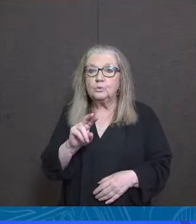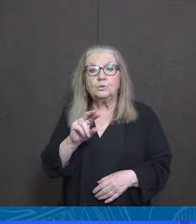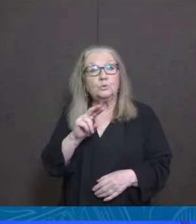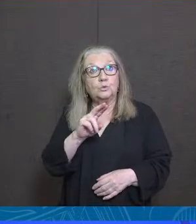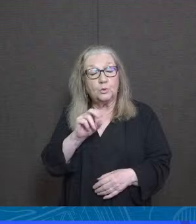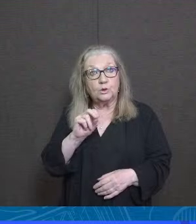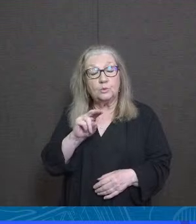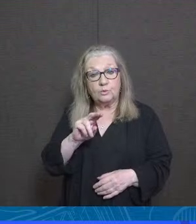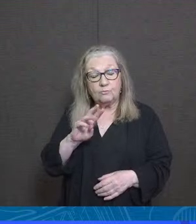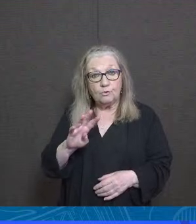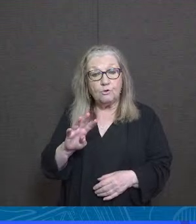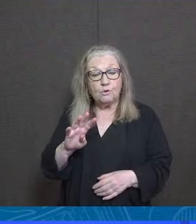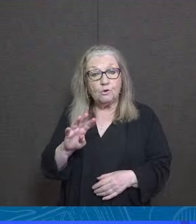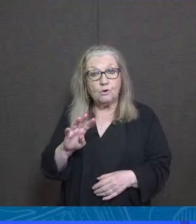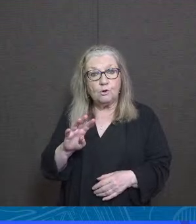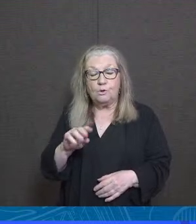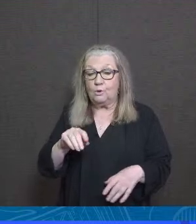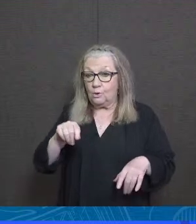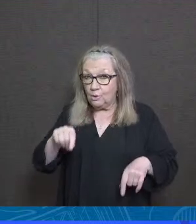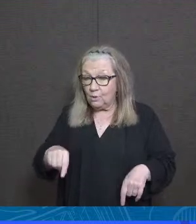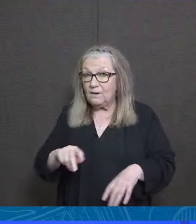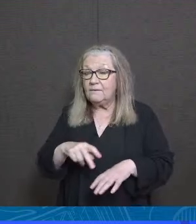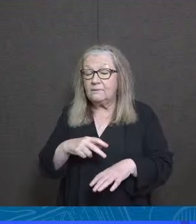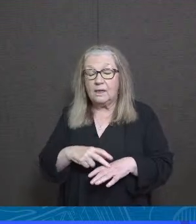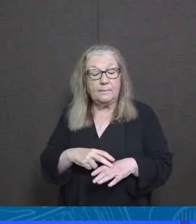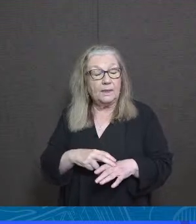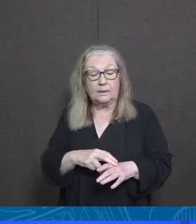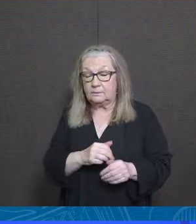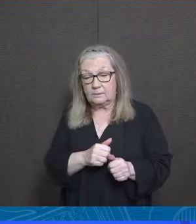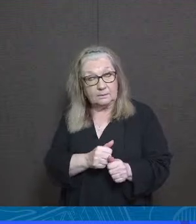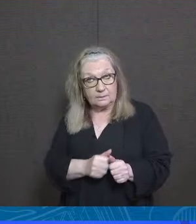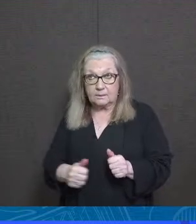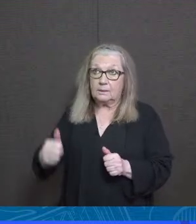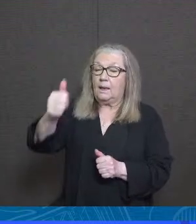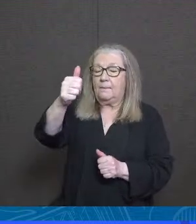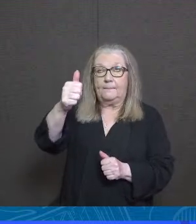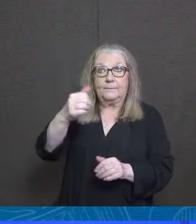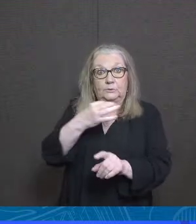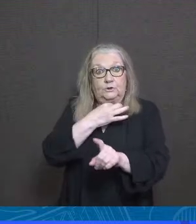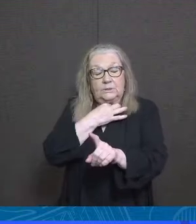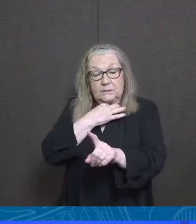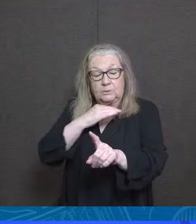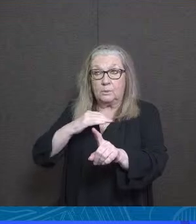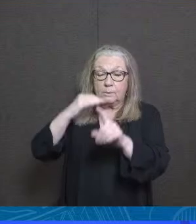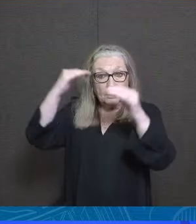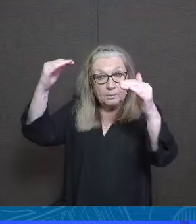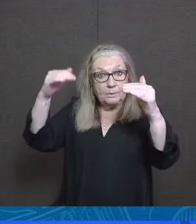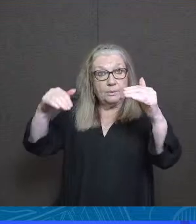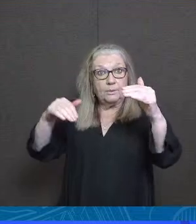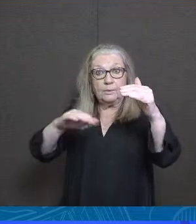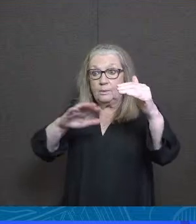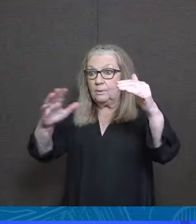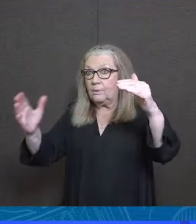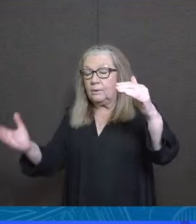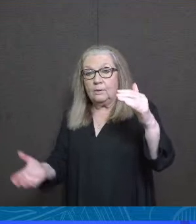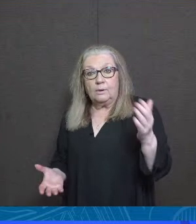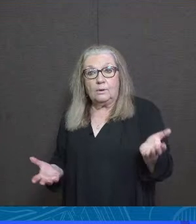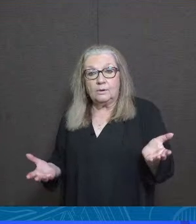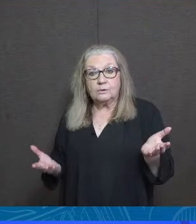the most riskiest country according to the World Risk Report. But how do we tackle